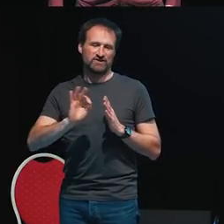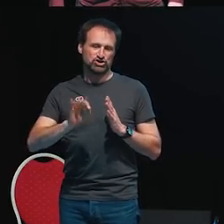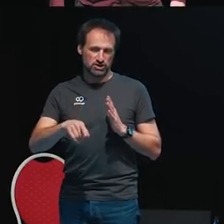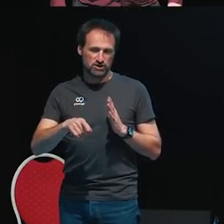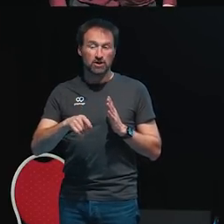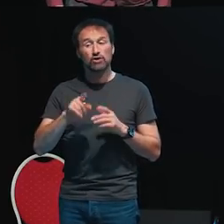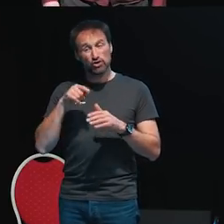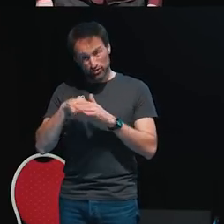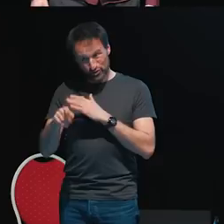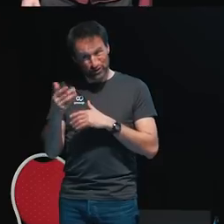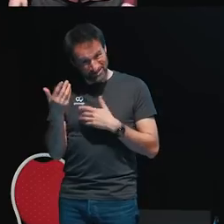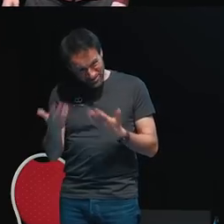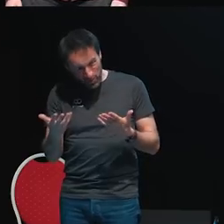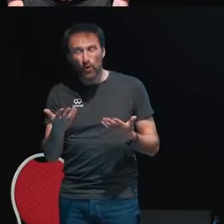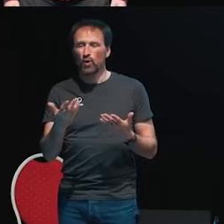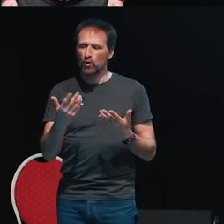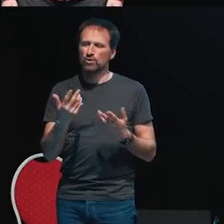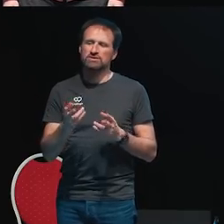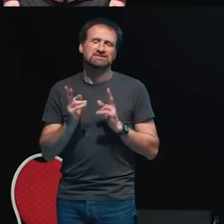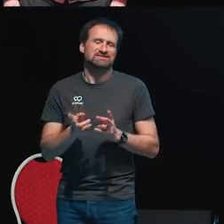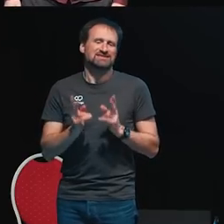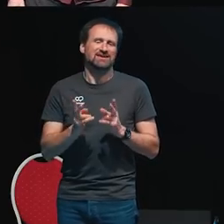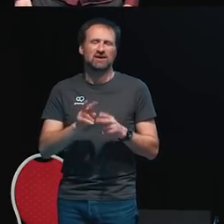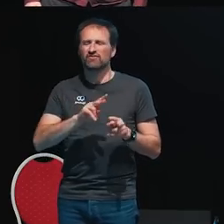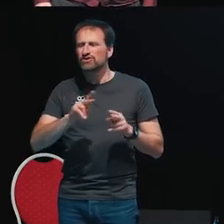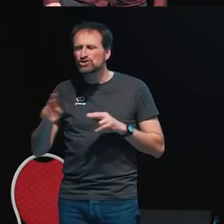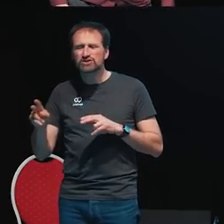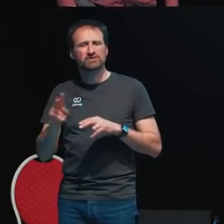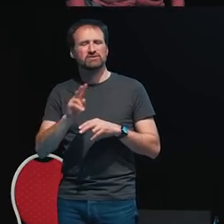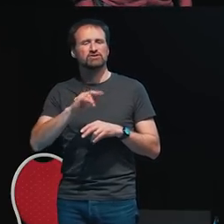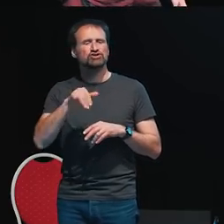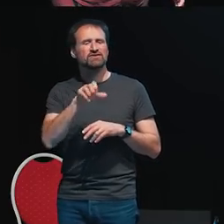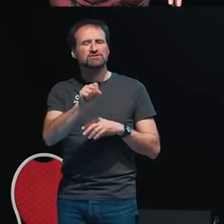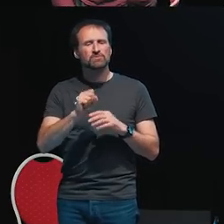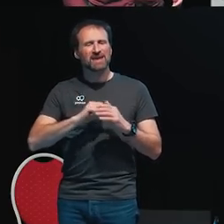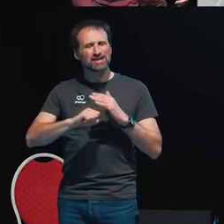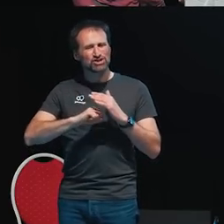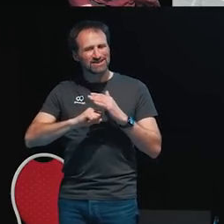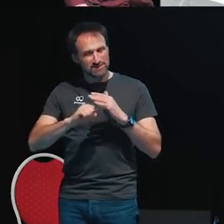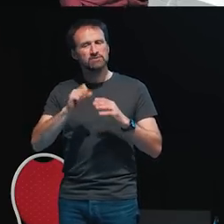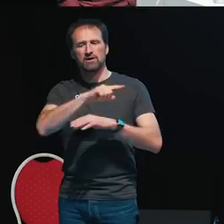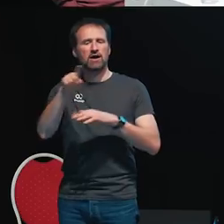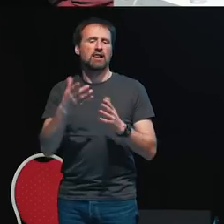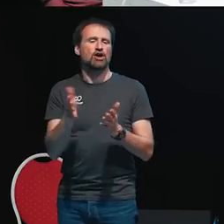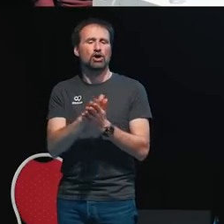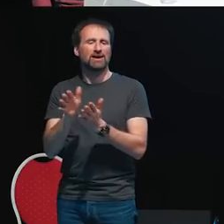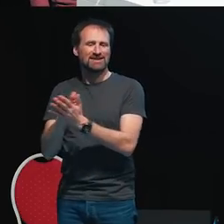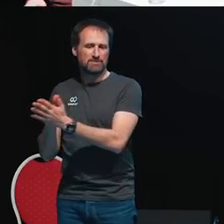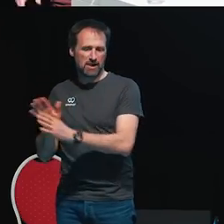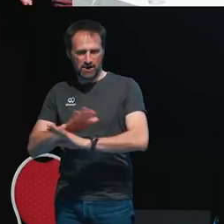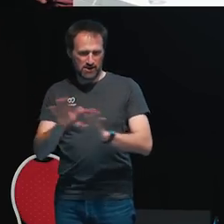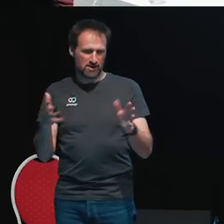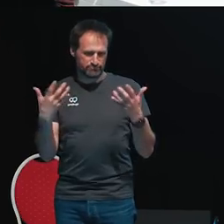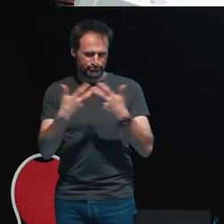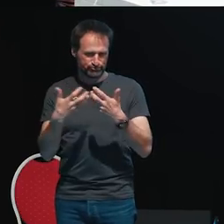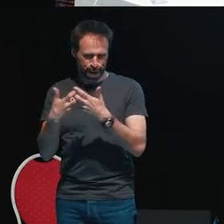ensures that the various JavaScript engines are compatible. And it's amazing how compatible they are. And